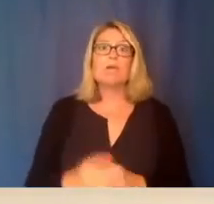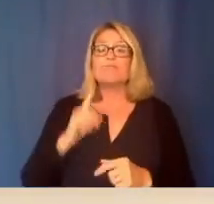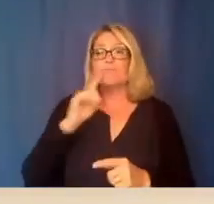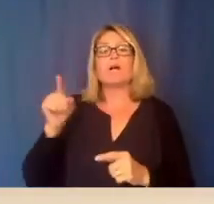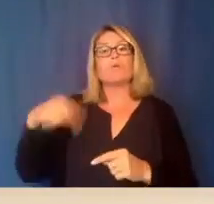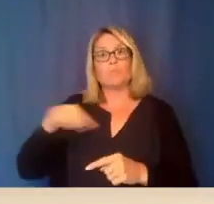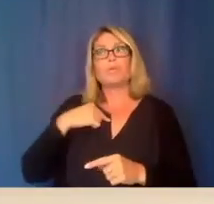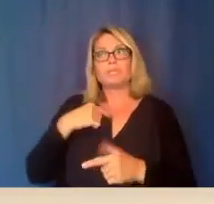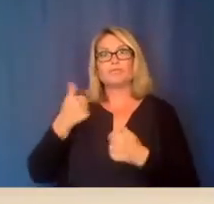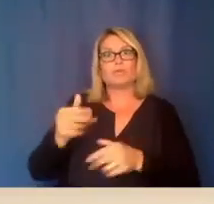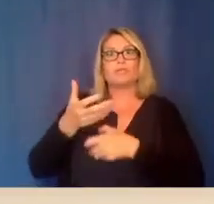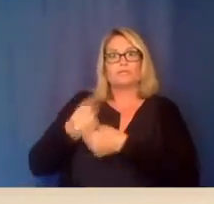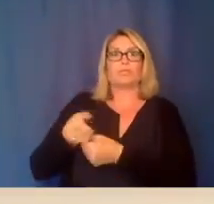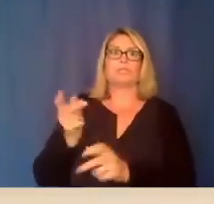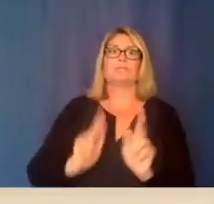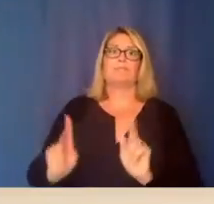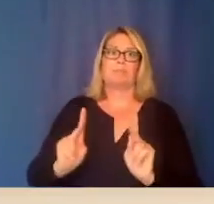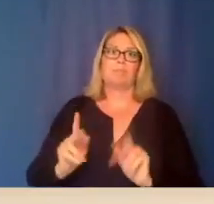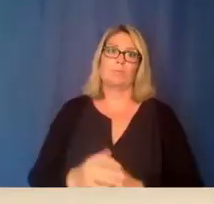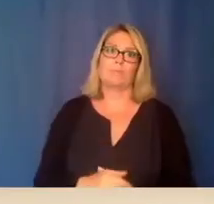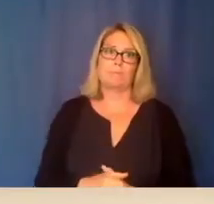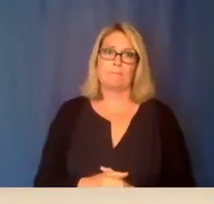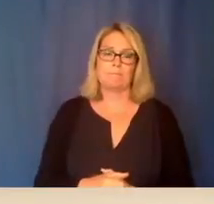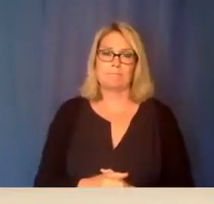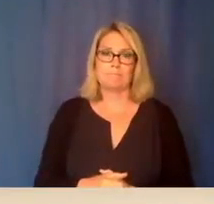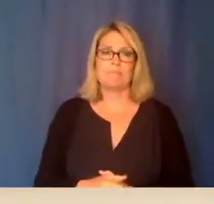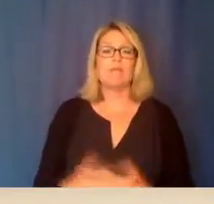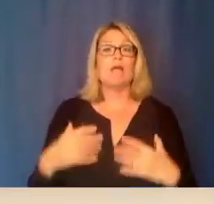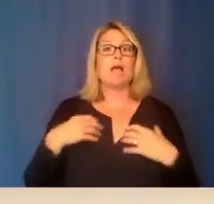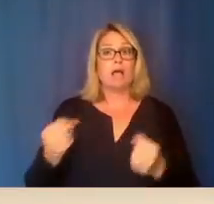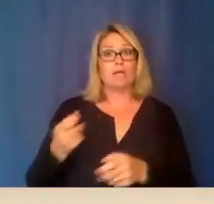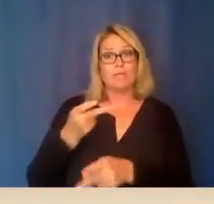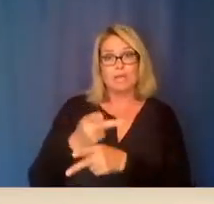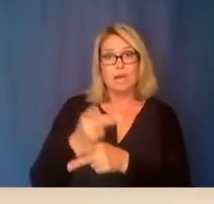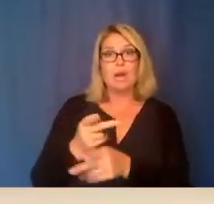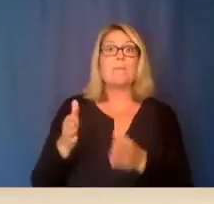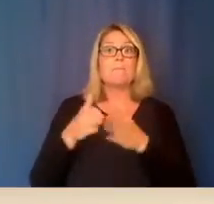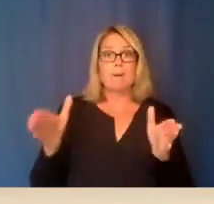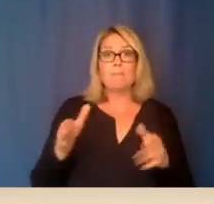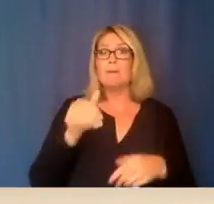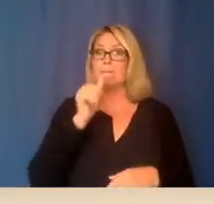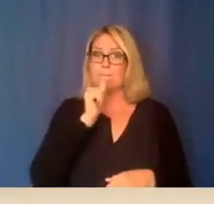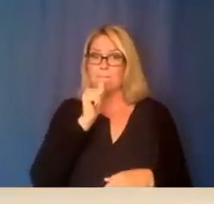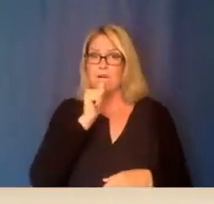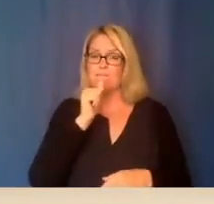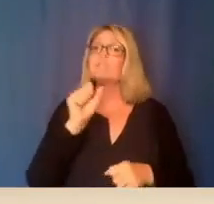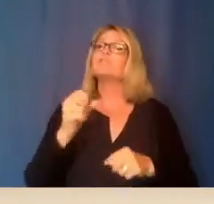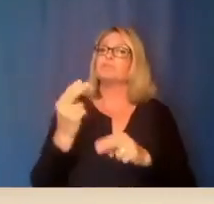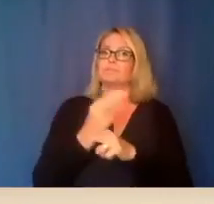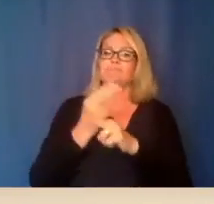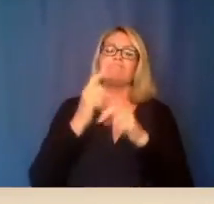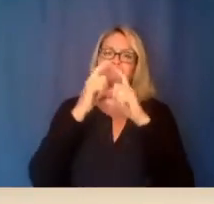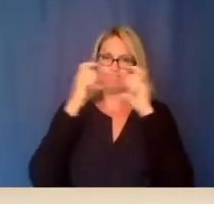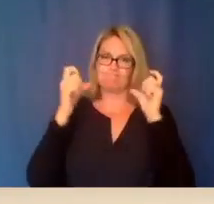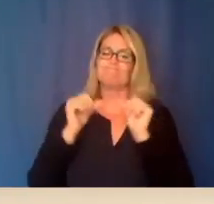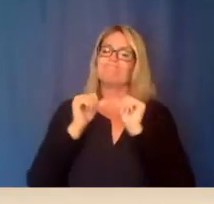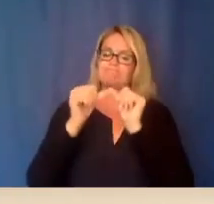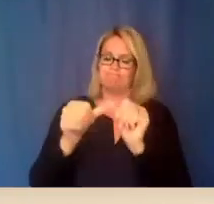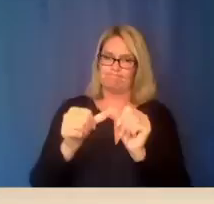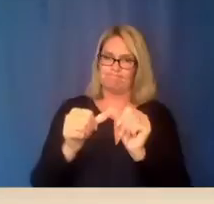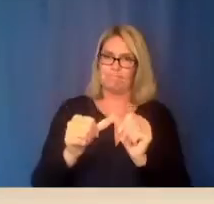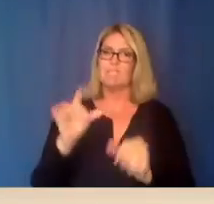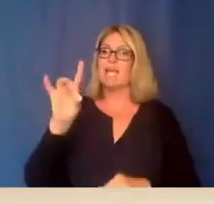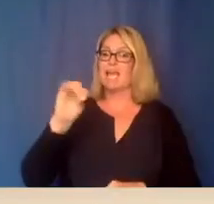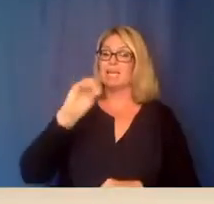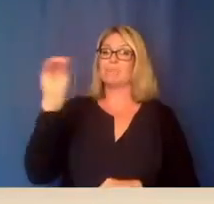system. Healthcare facilities and providers, public and private, should continue with their masking policies until at least 80% of